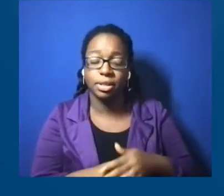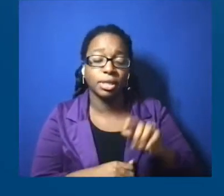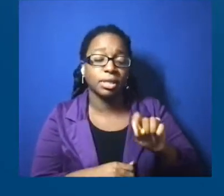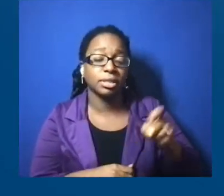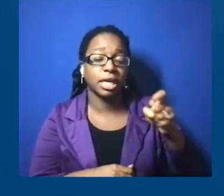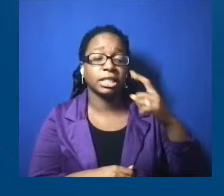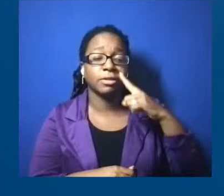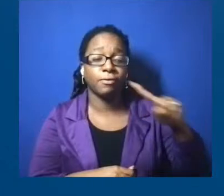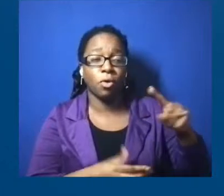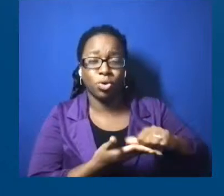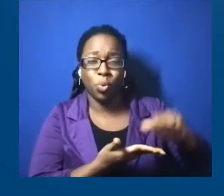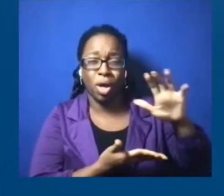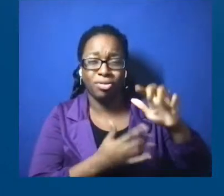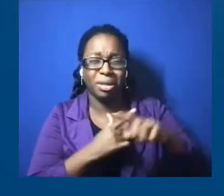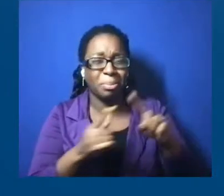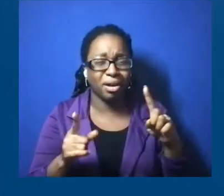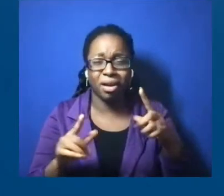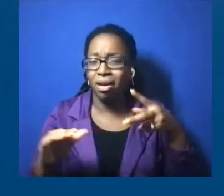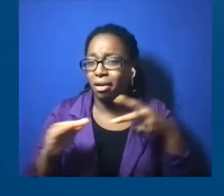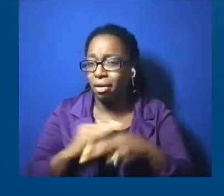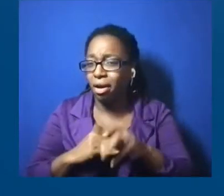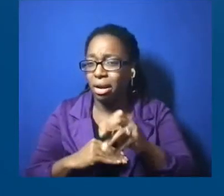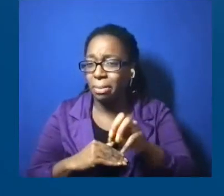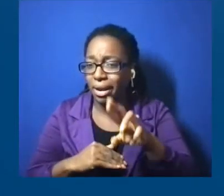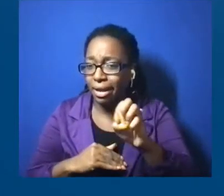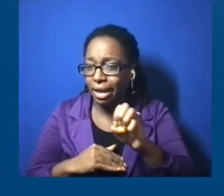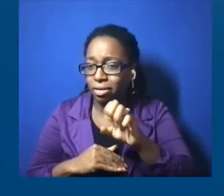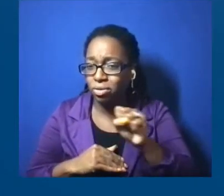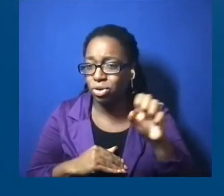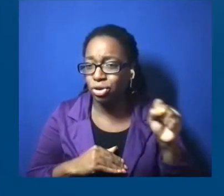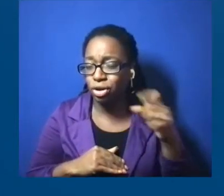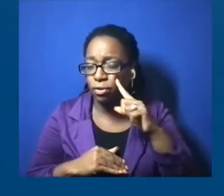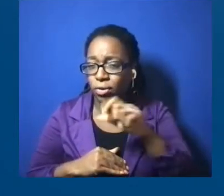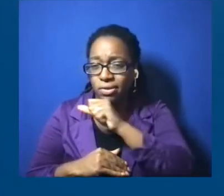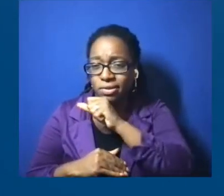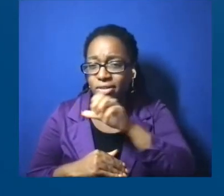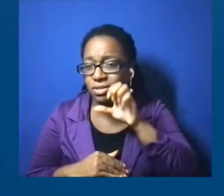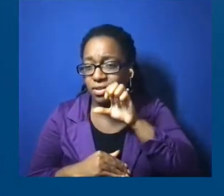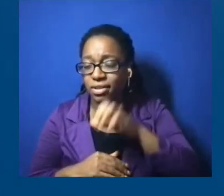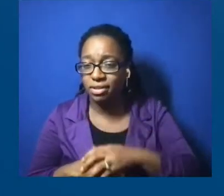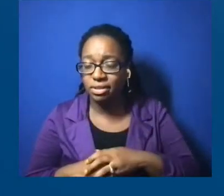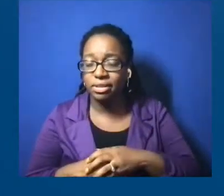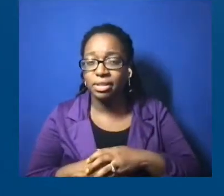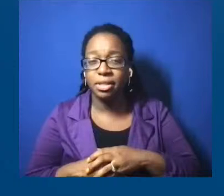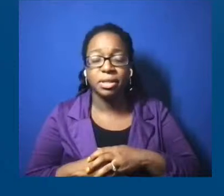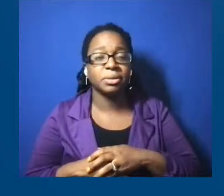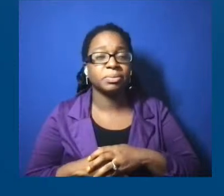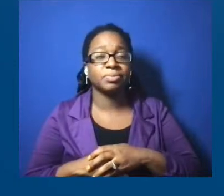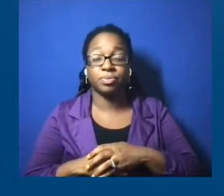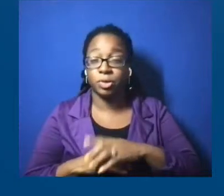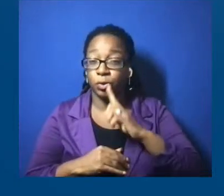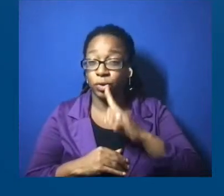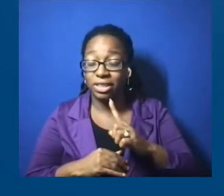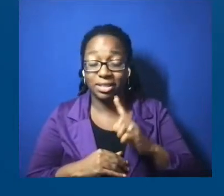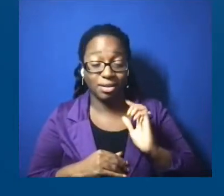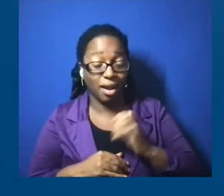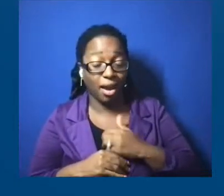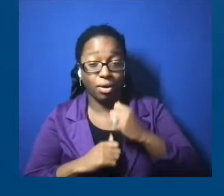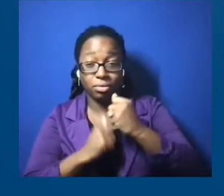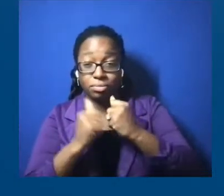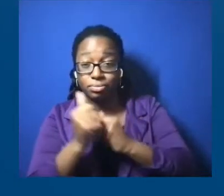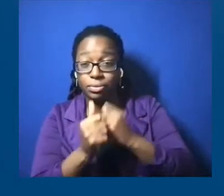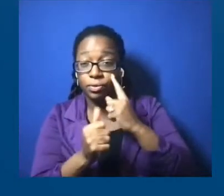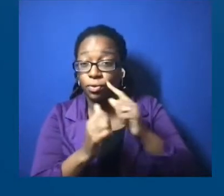Security, and cut Social Security and Medicare for seniors. That's an upgrade trade on cuts. Threaten the very foundation of American